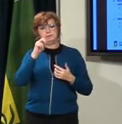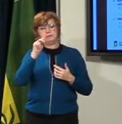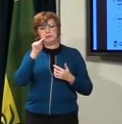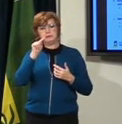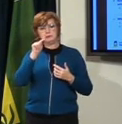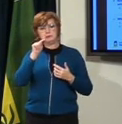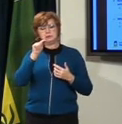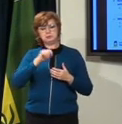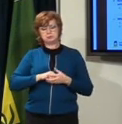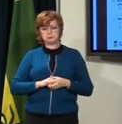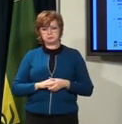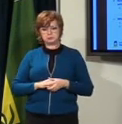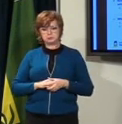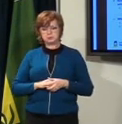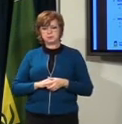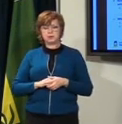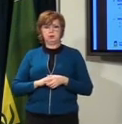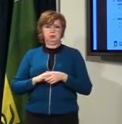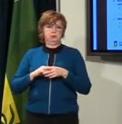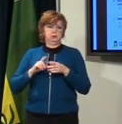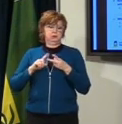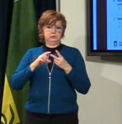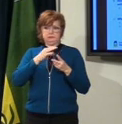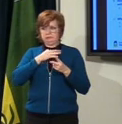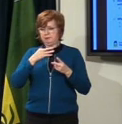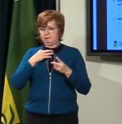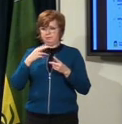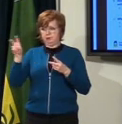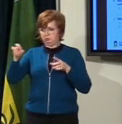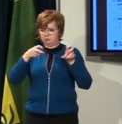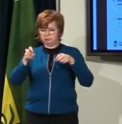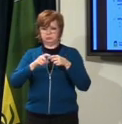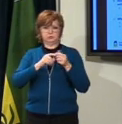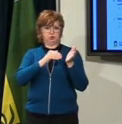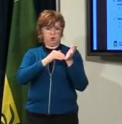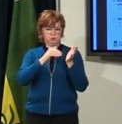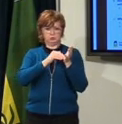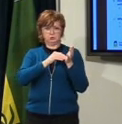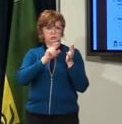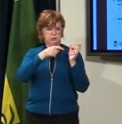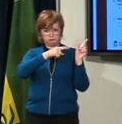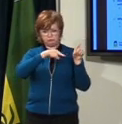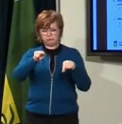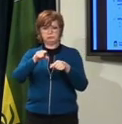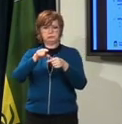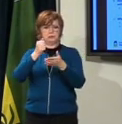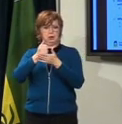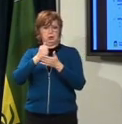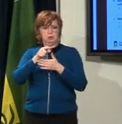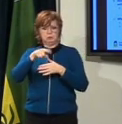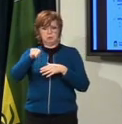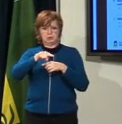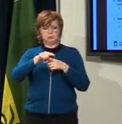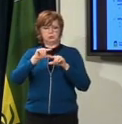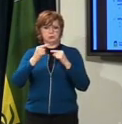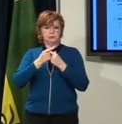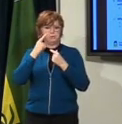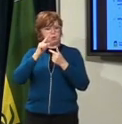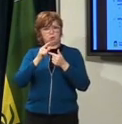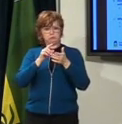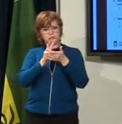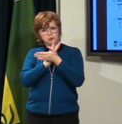resources in terms of staff and physicians to be able to care for those numbers over the coming 2